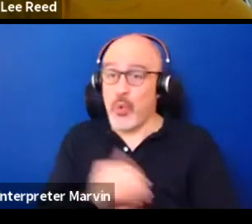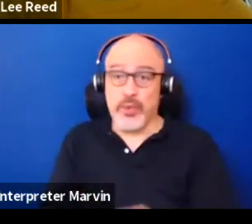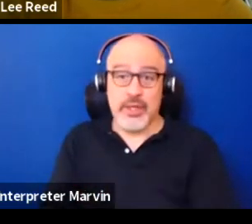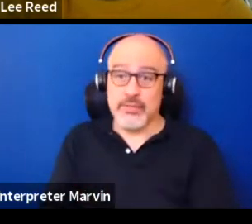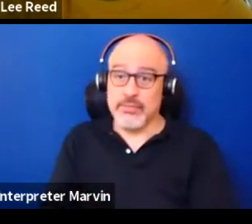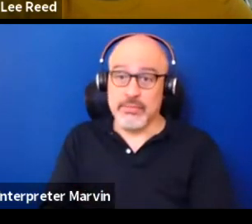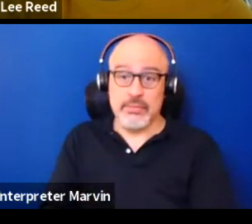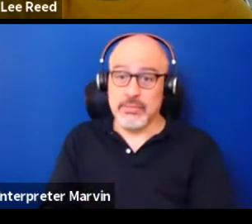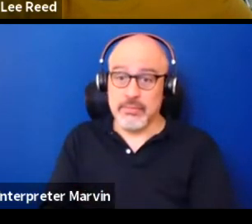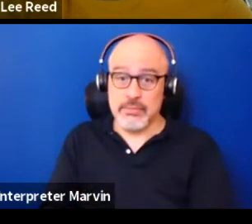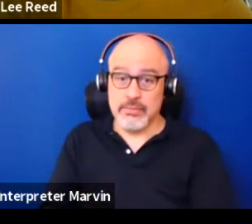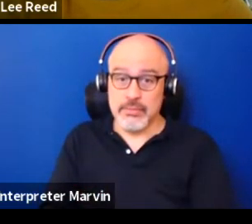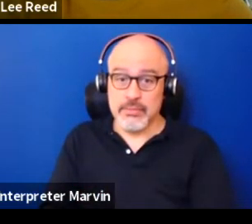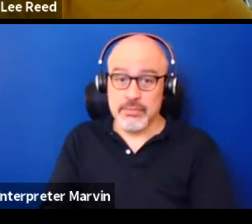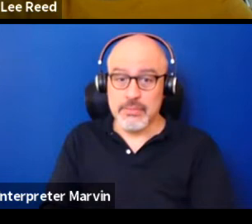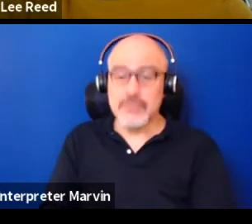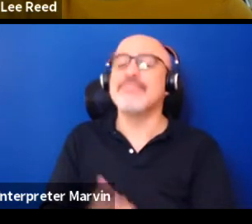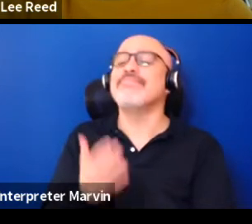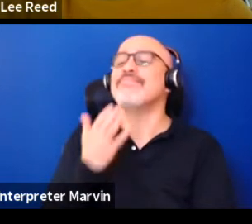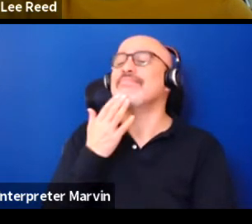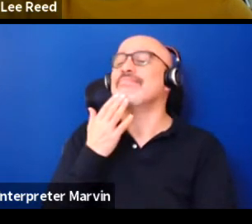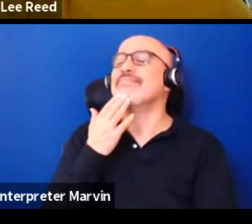Thank you, Val.